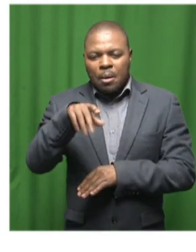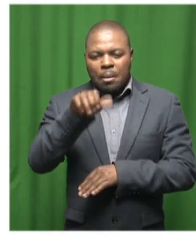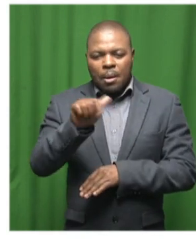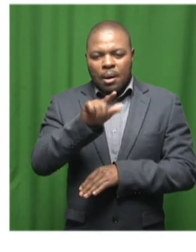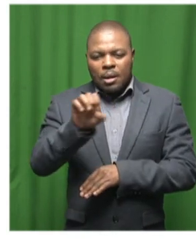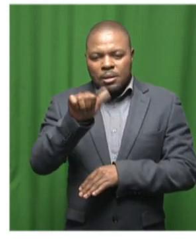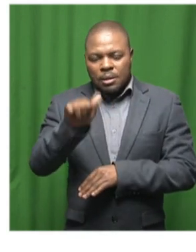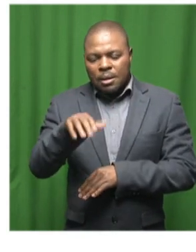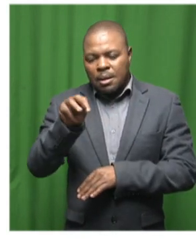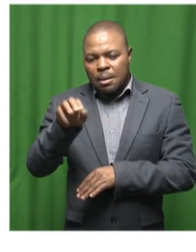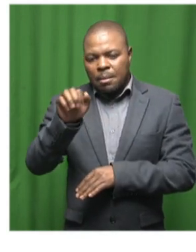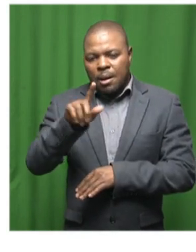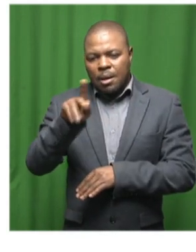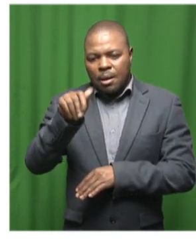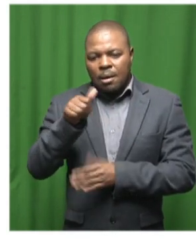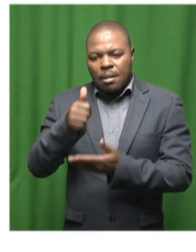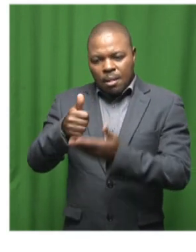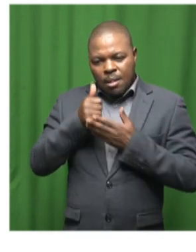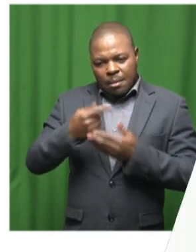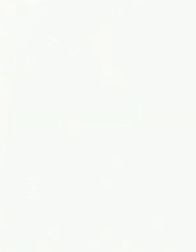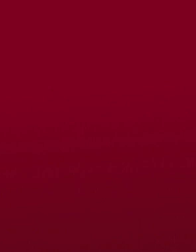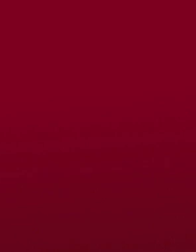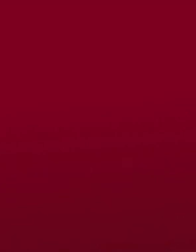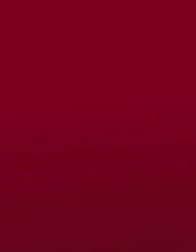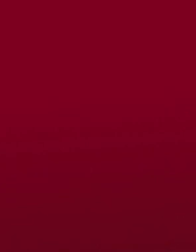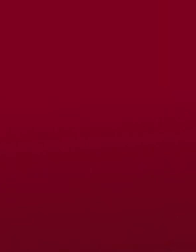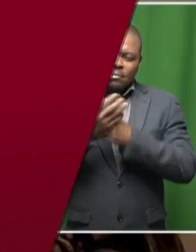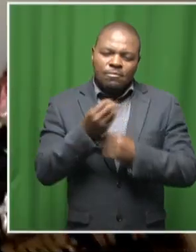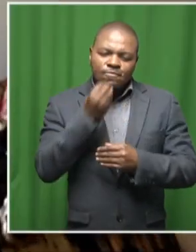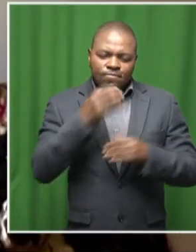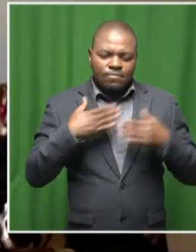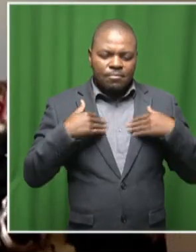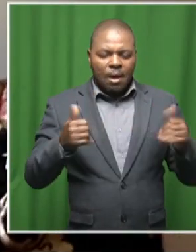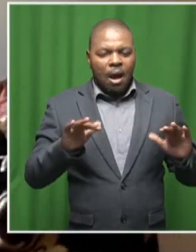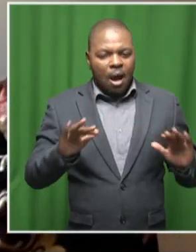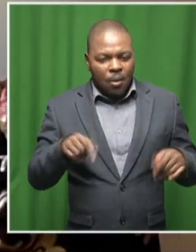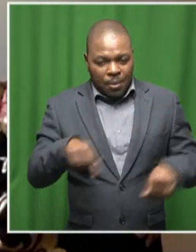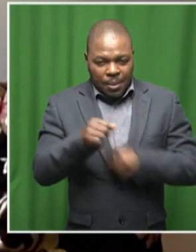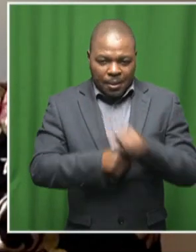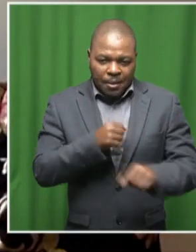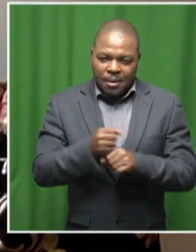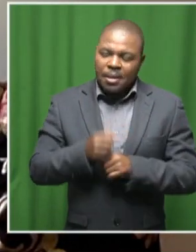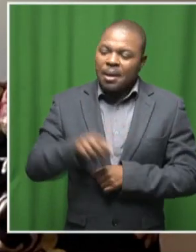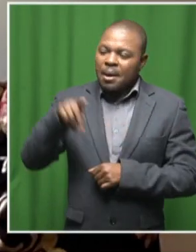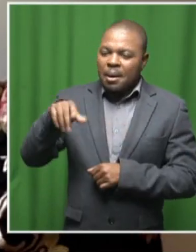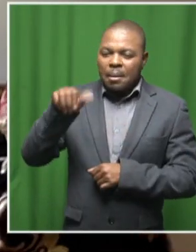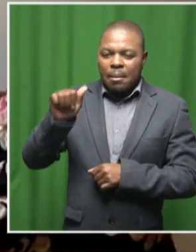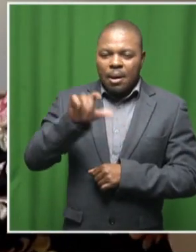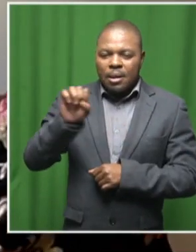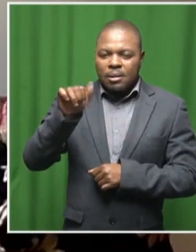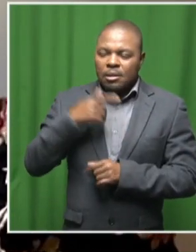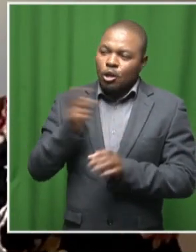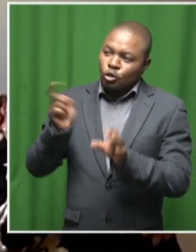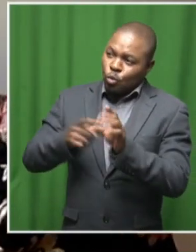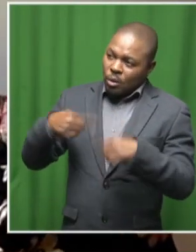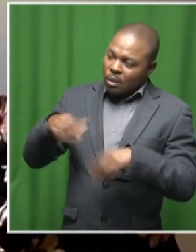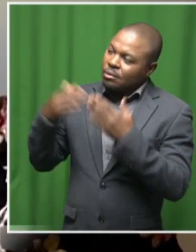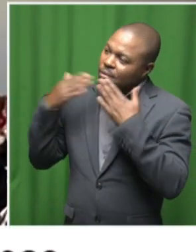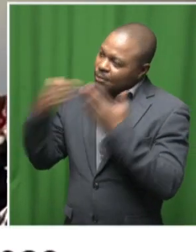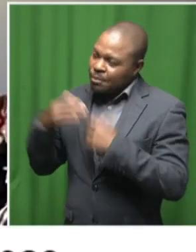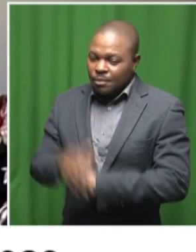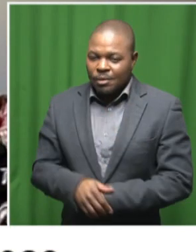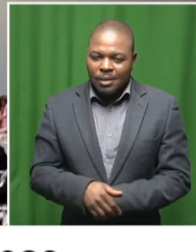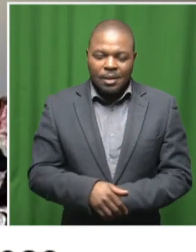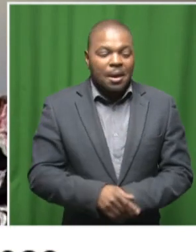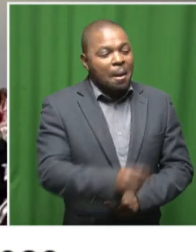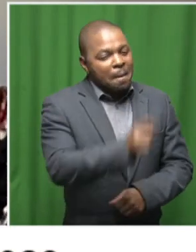and how to improve our health this year. And she joins us now via Zoom. Palesa, a very good morning. Thank you so much for joining us. Welcome. Good morning